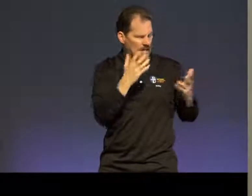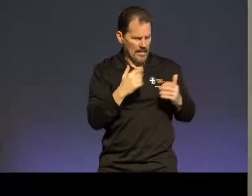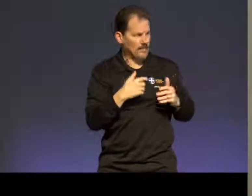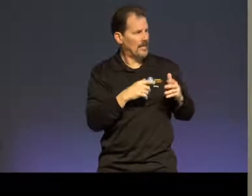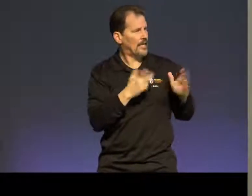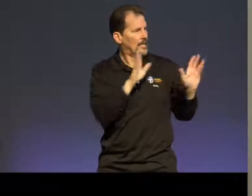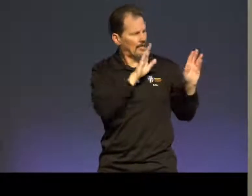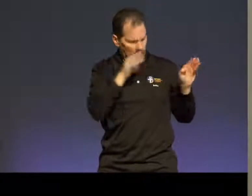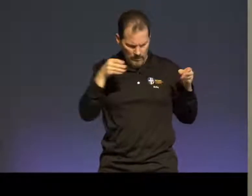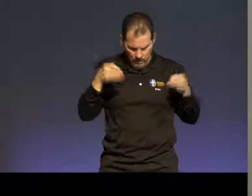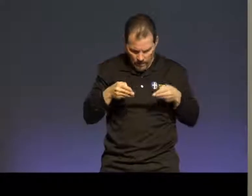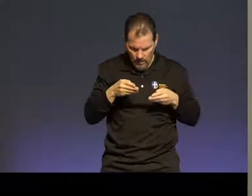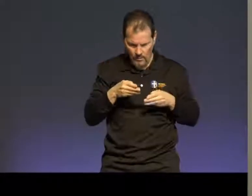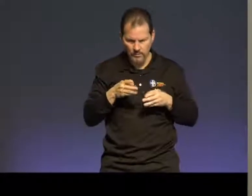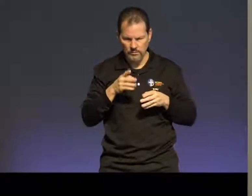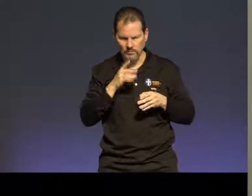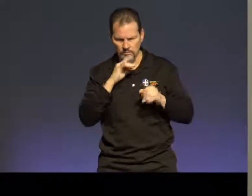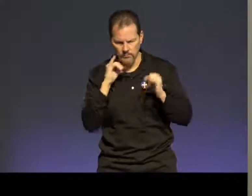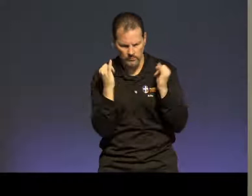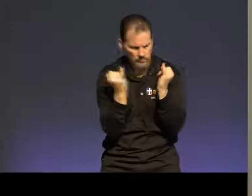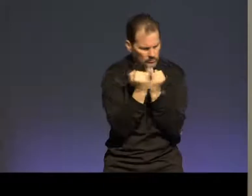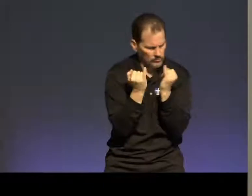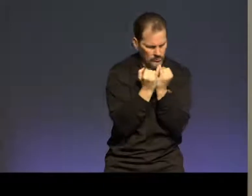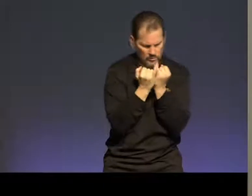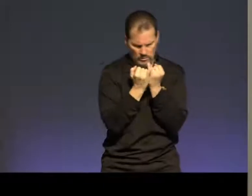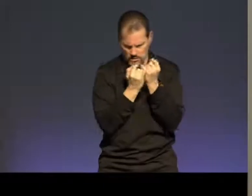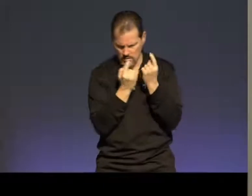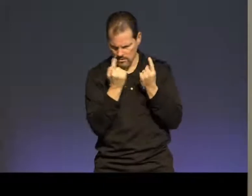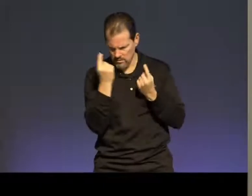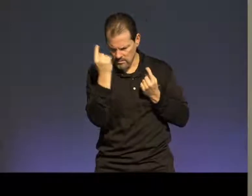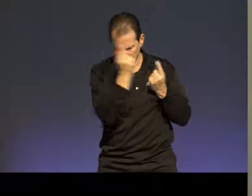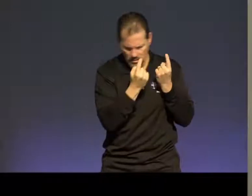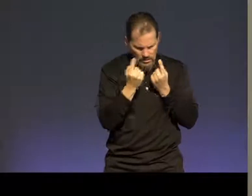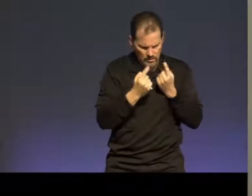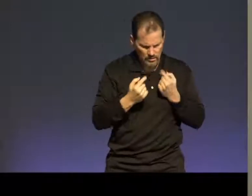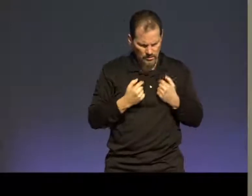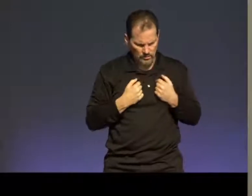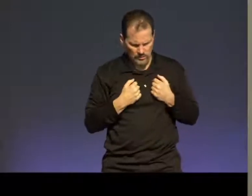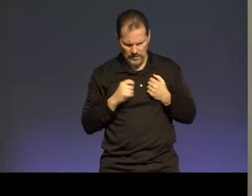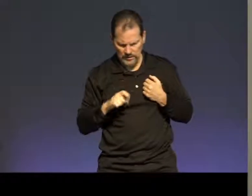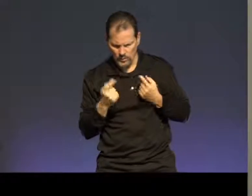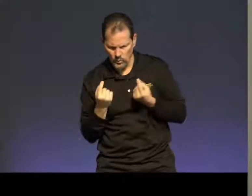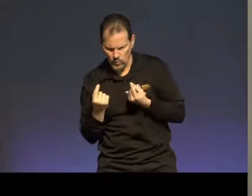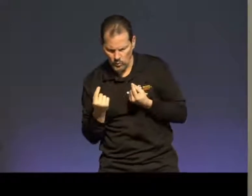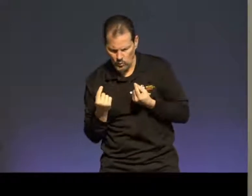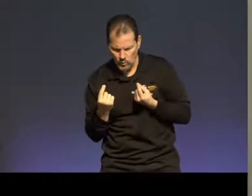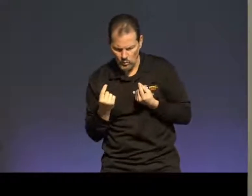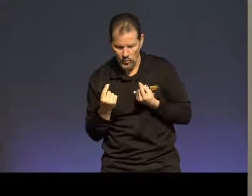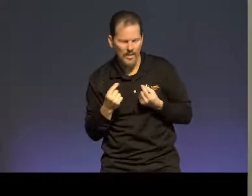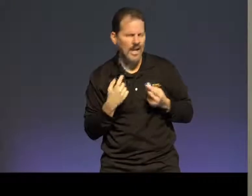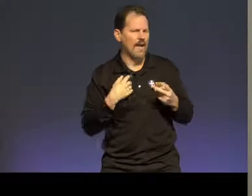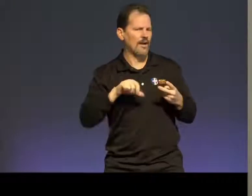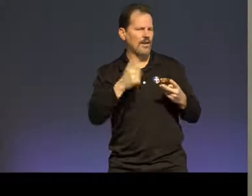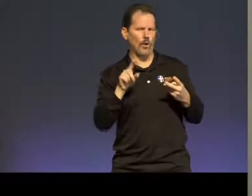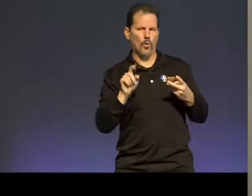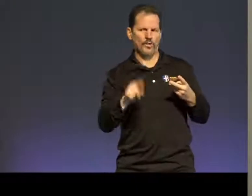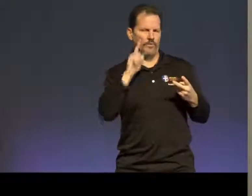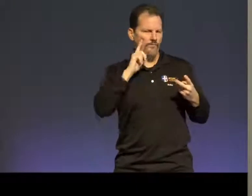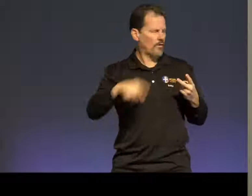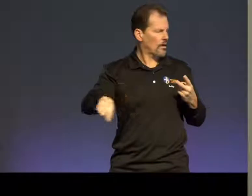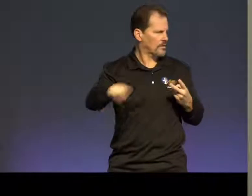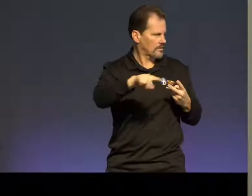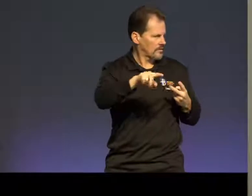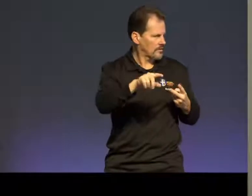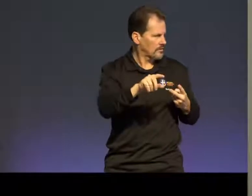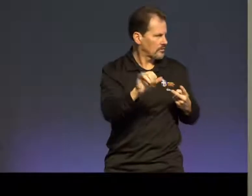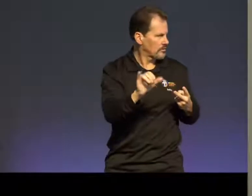to himself. And that made me ask myself a bigger question that the Bible doesn't give us here in the same way,